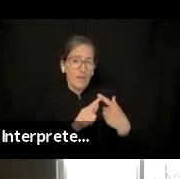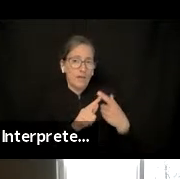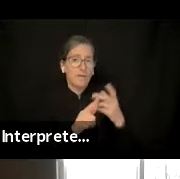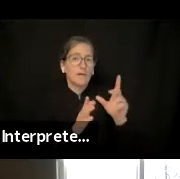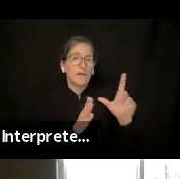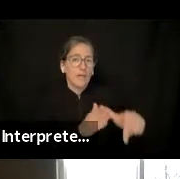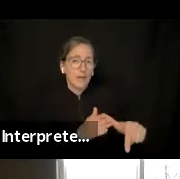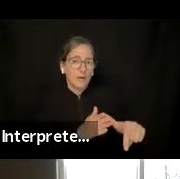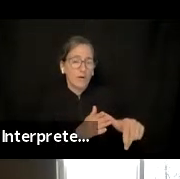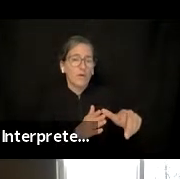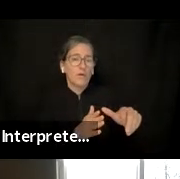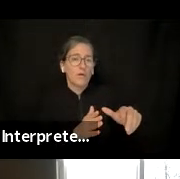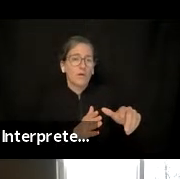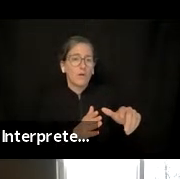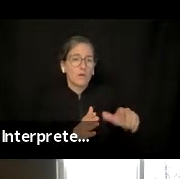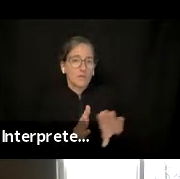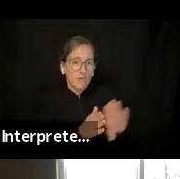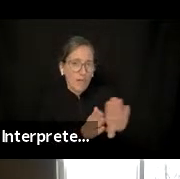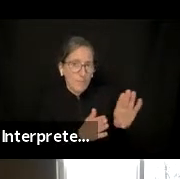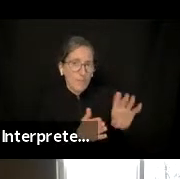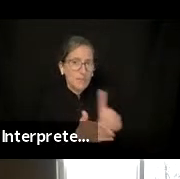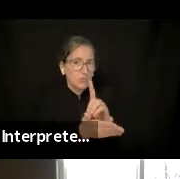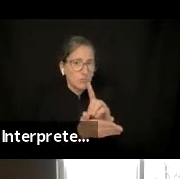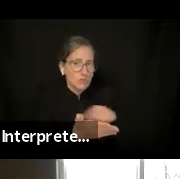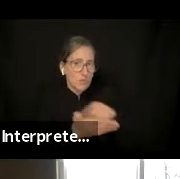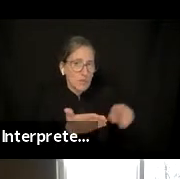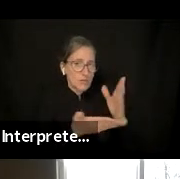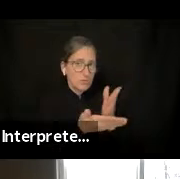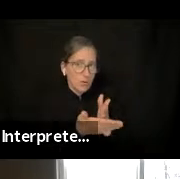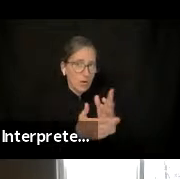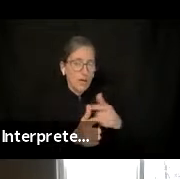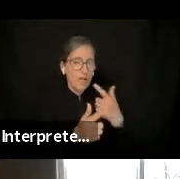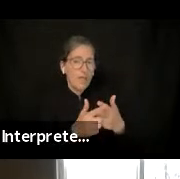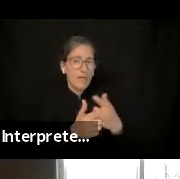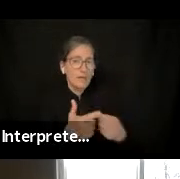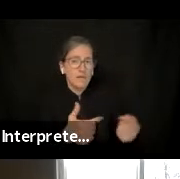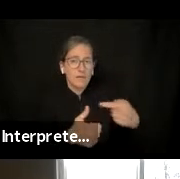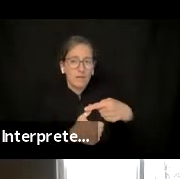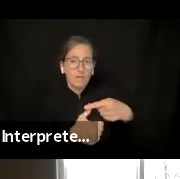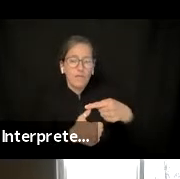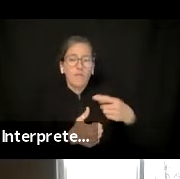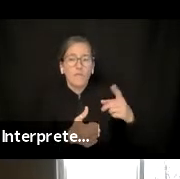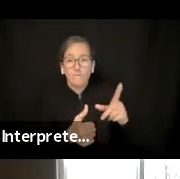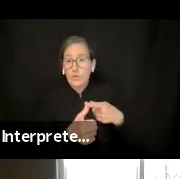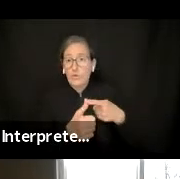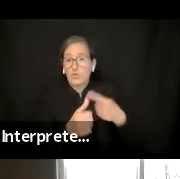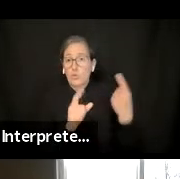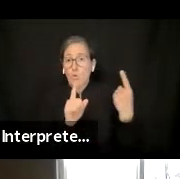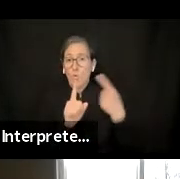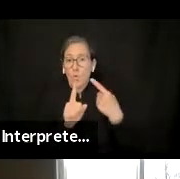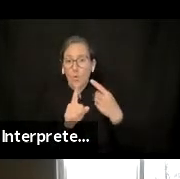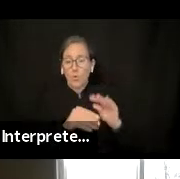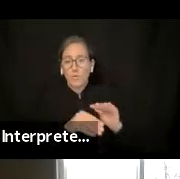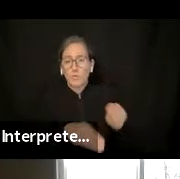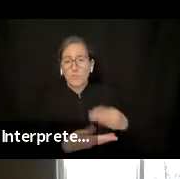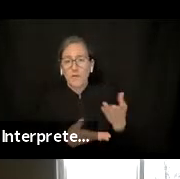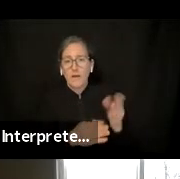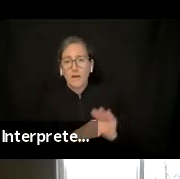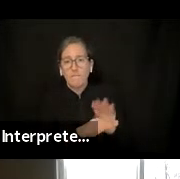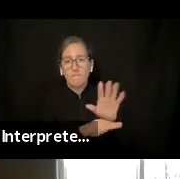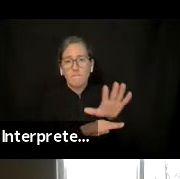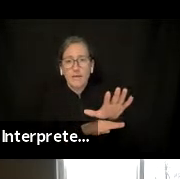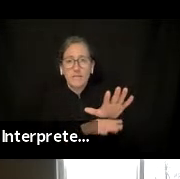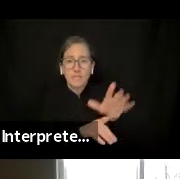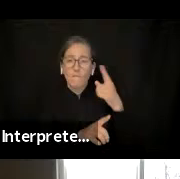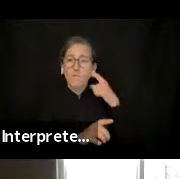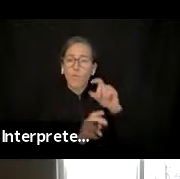build out point 1, which is to advise, city council on the goals and policies from a diversity, equity, and